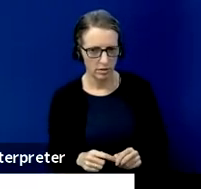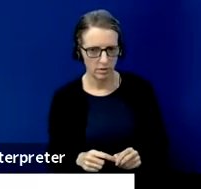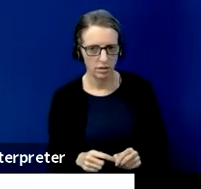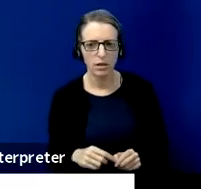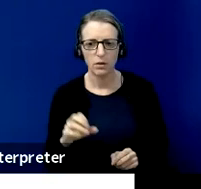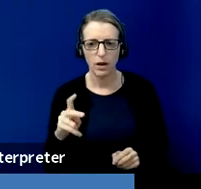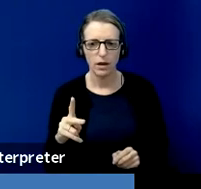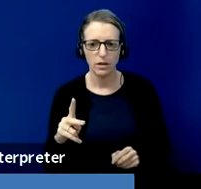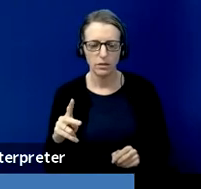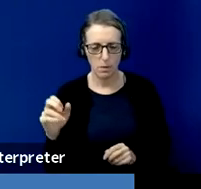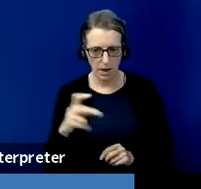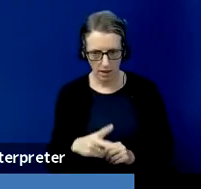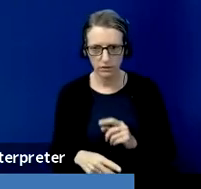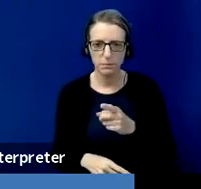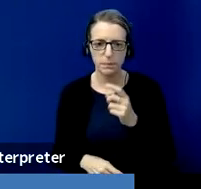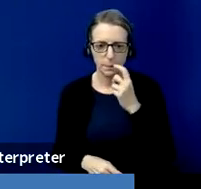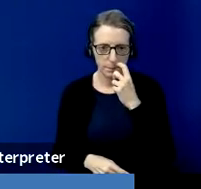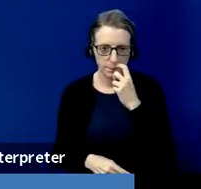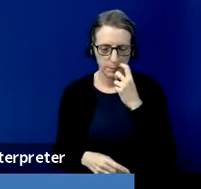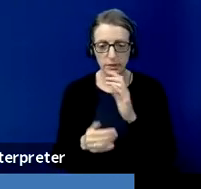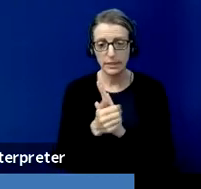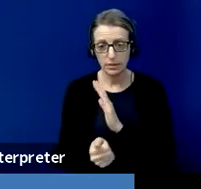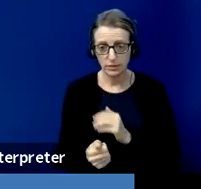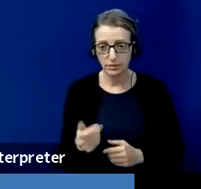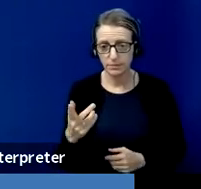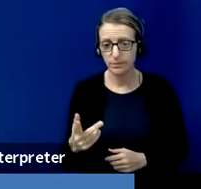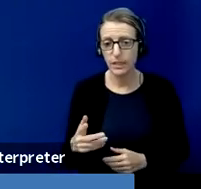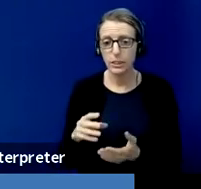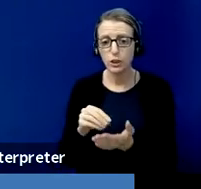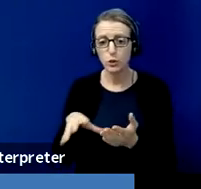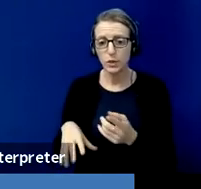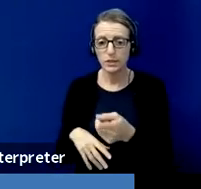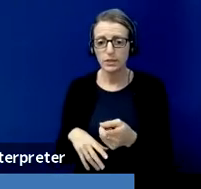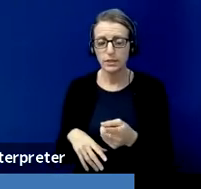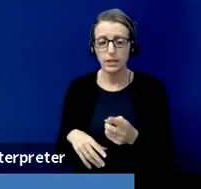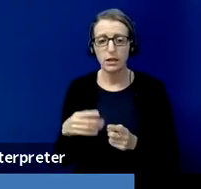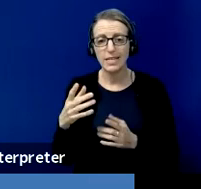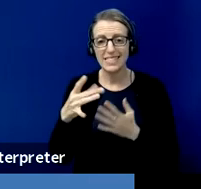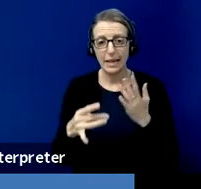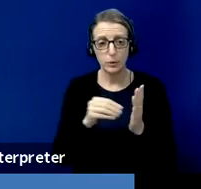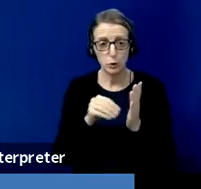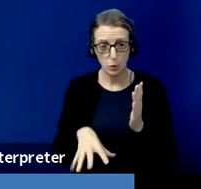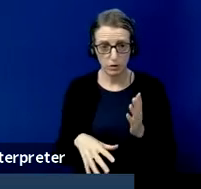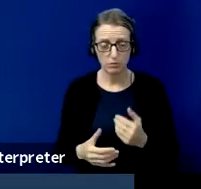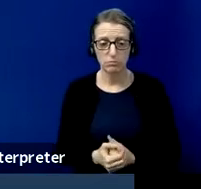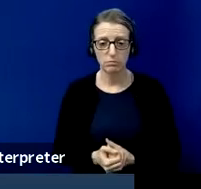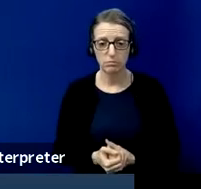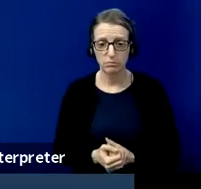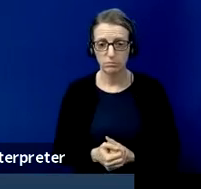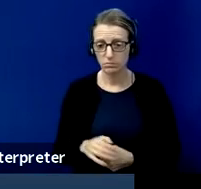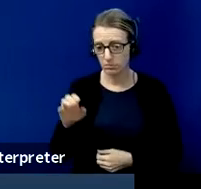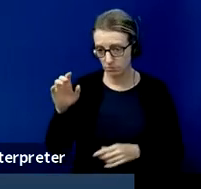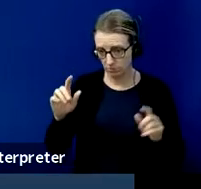So let's go back to that. So if you go to skills, if I change this to just my sample student and I push